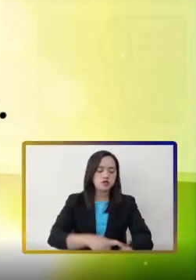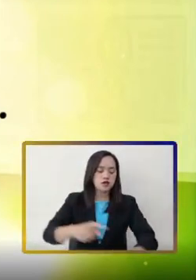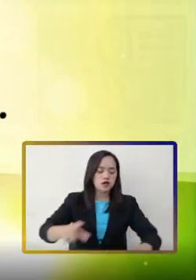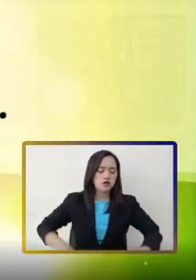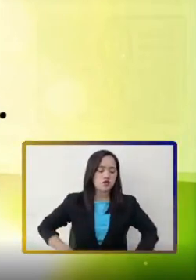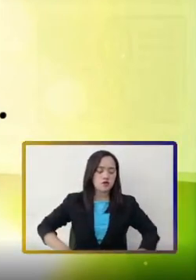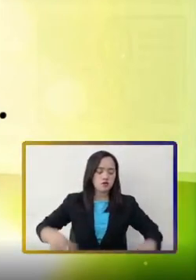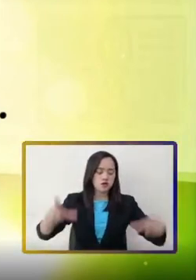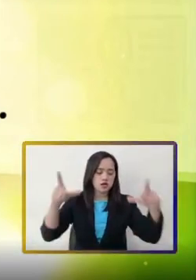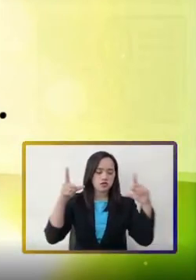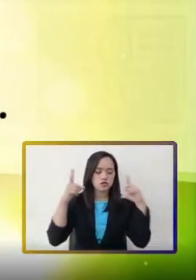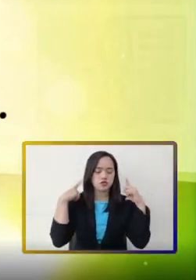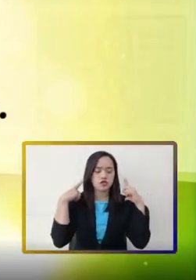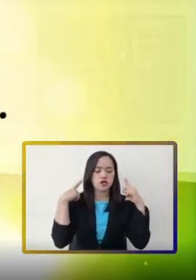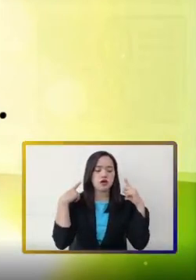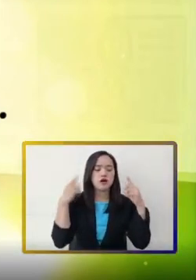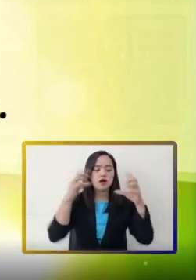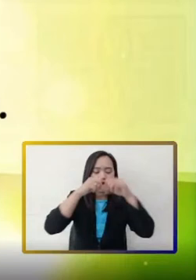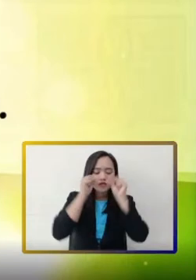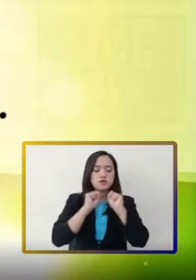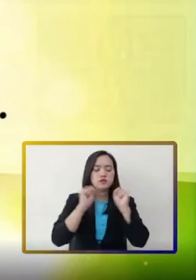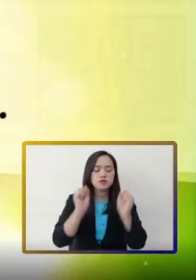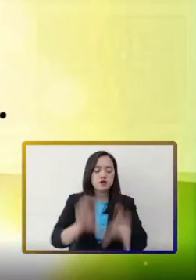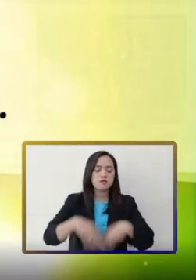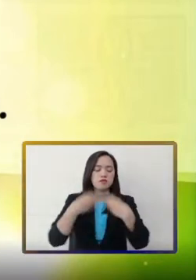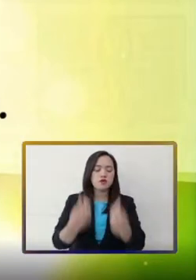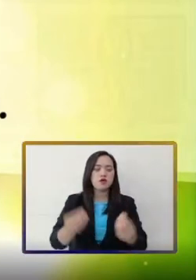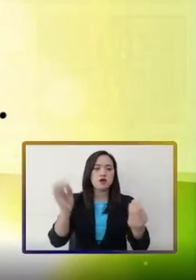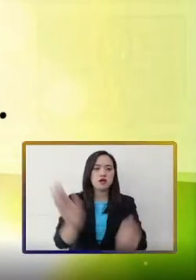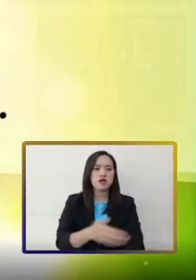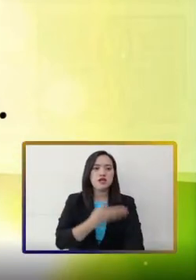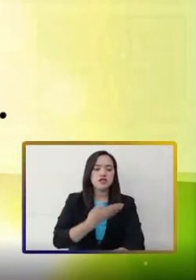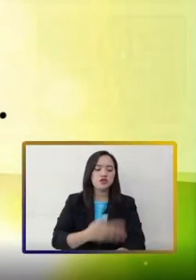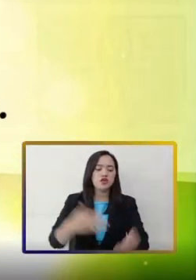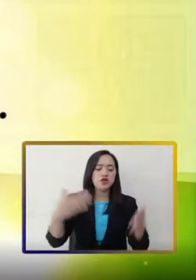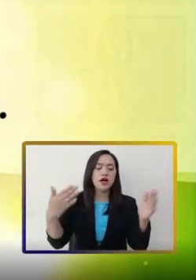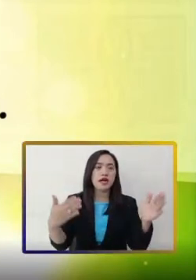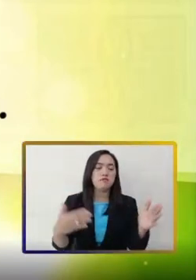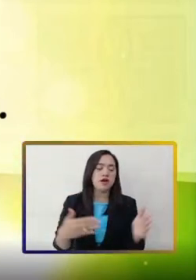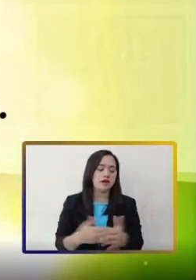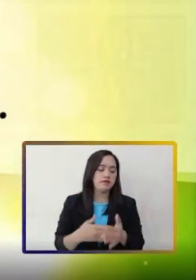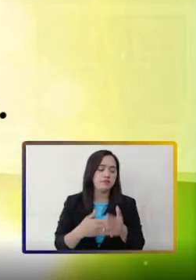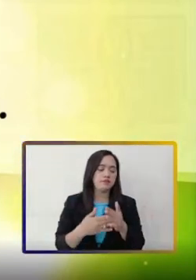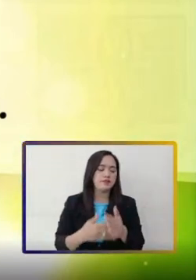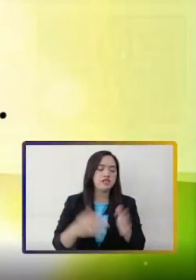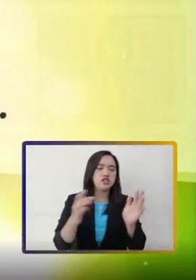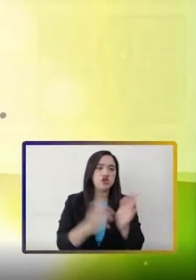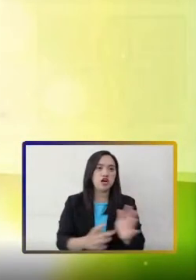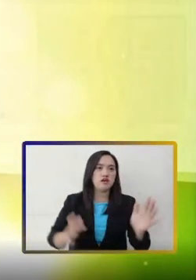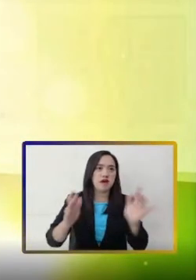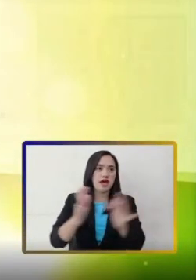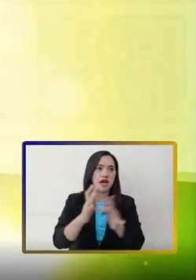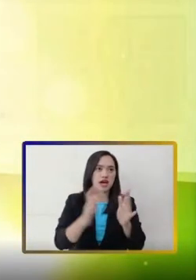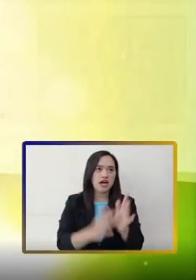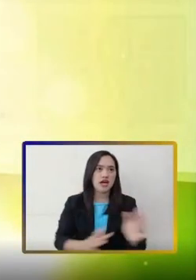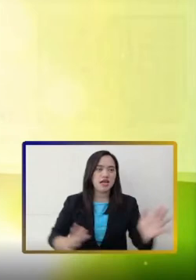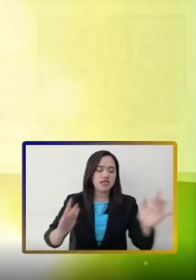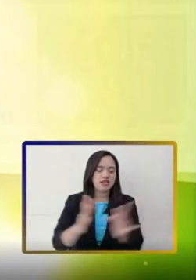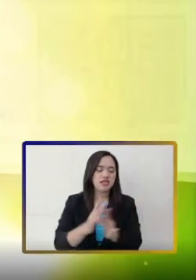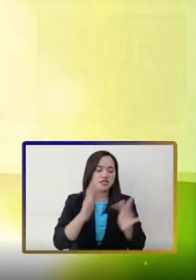across the broken stream, steered the slumbering course again. Amen.